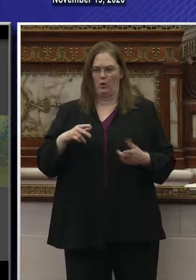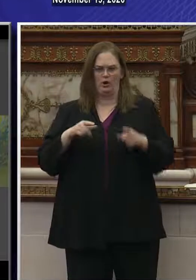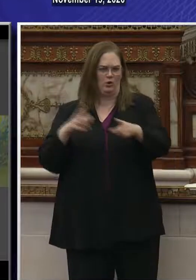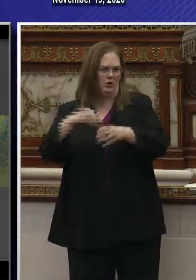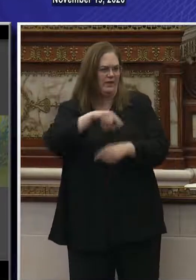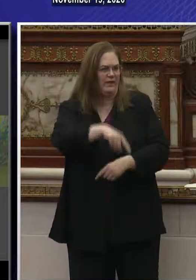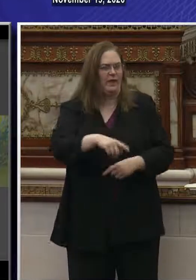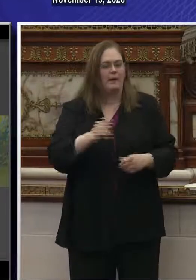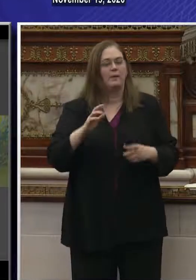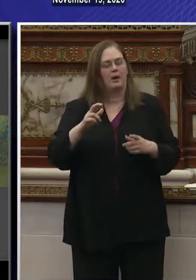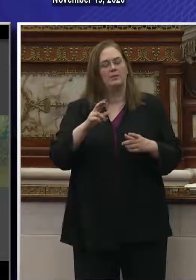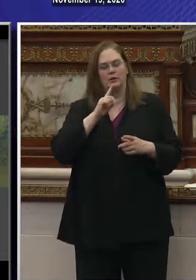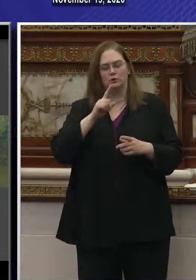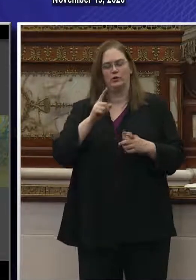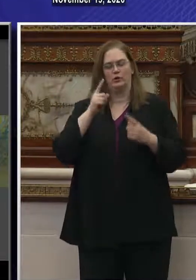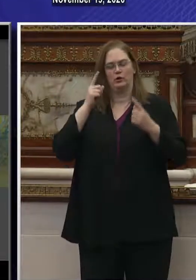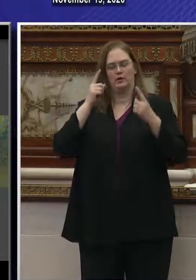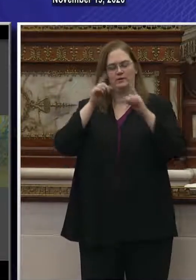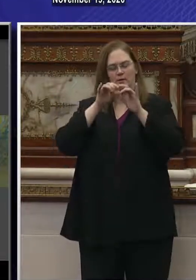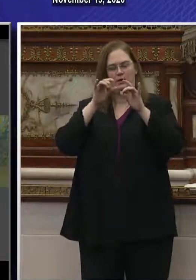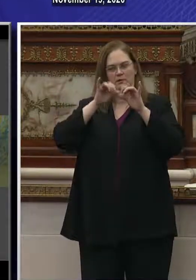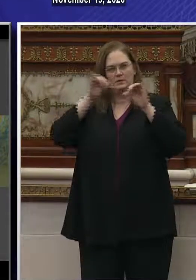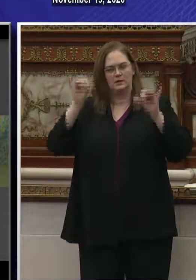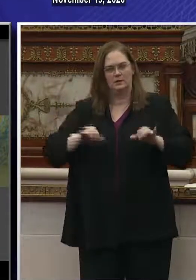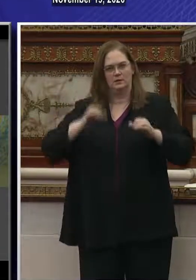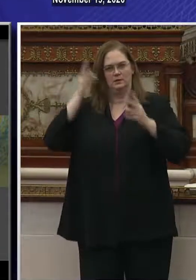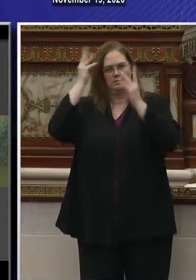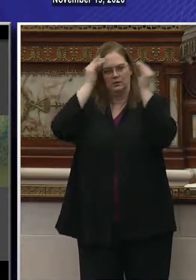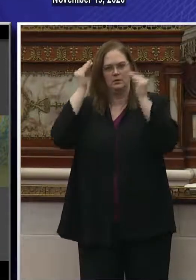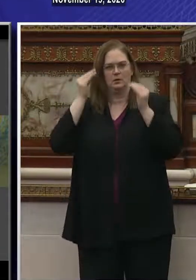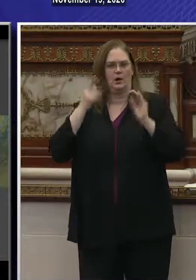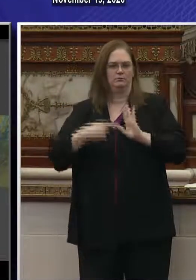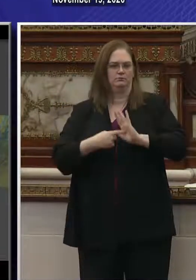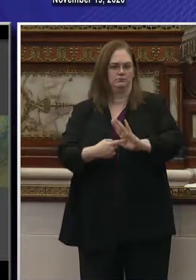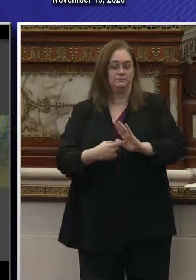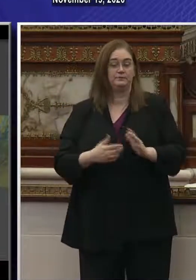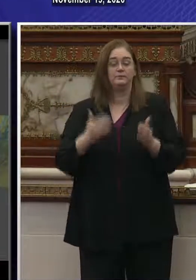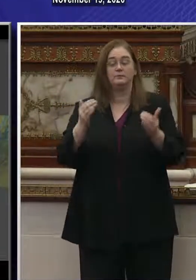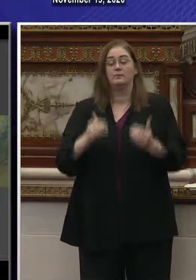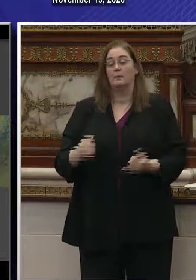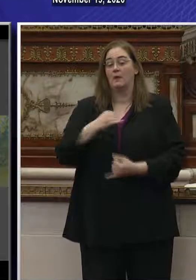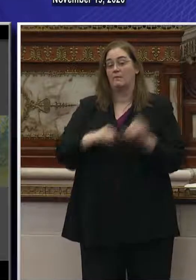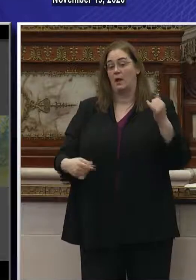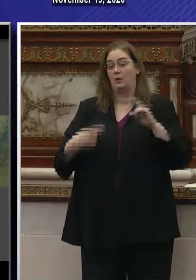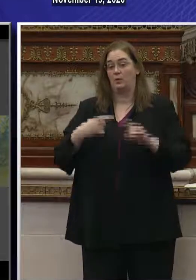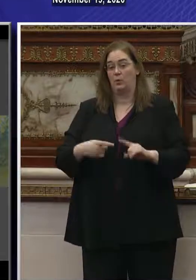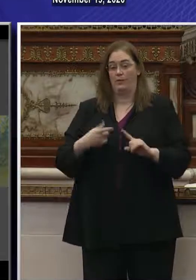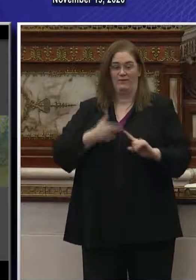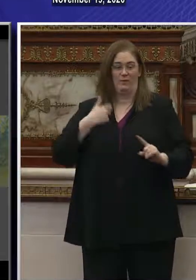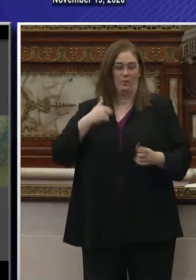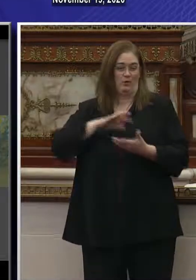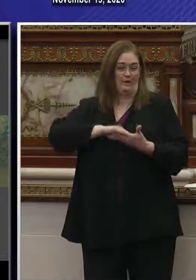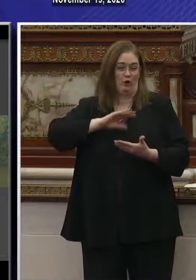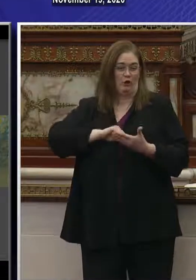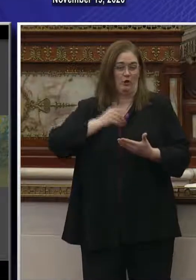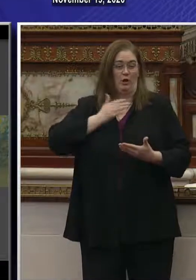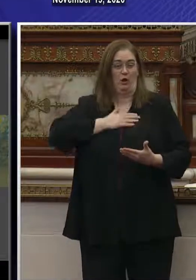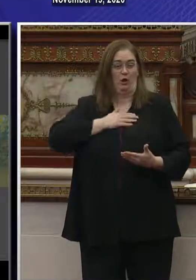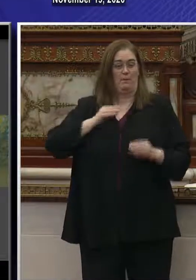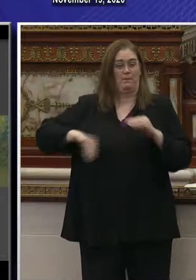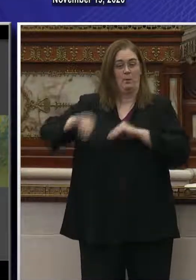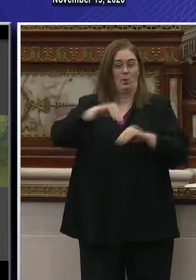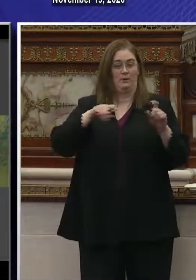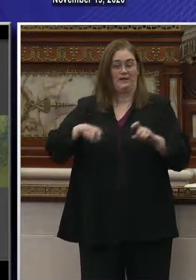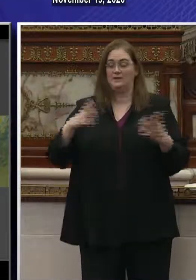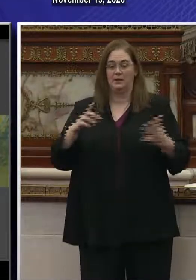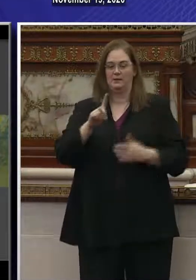a methodical system that's above board and transparent. And then the final point I'd make from our learnings in the mobile testing